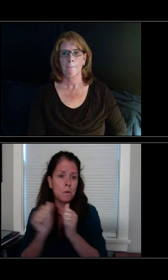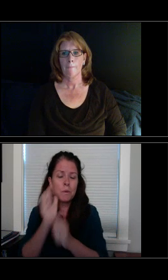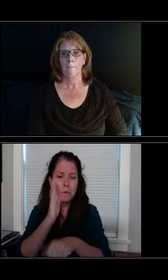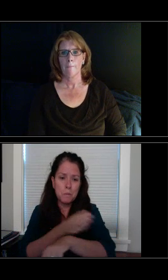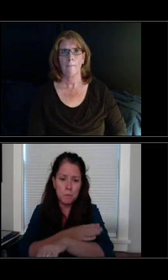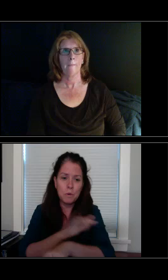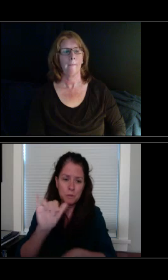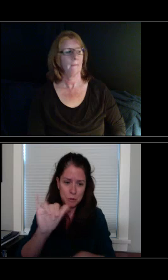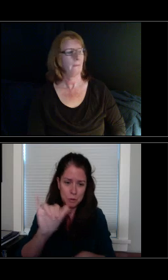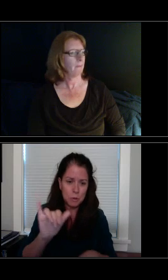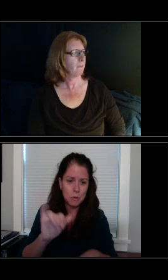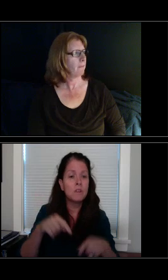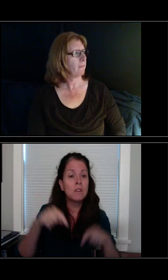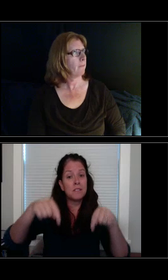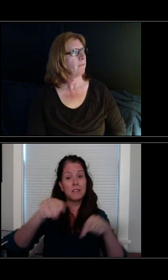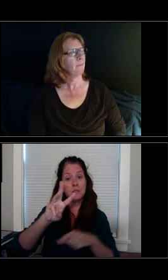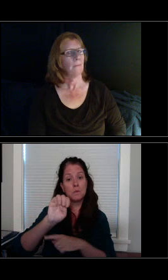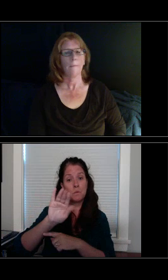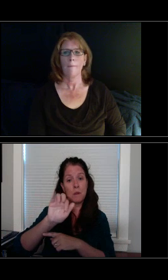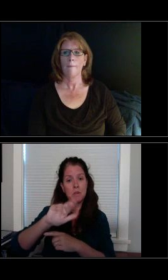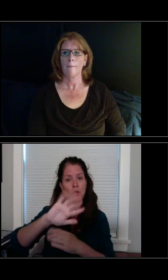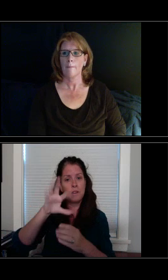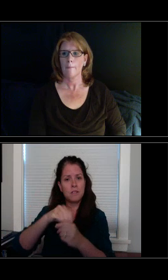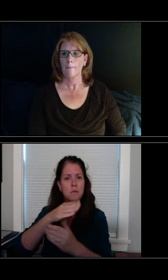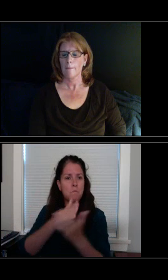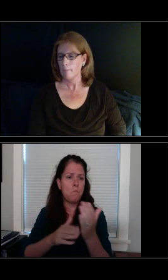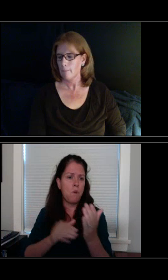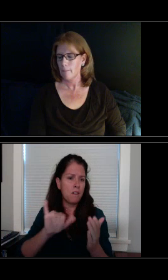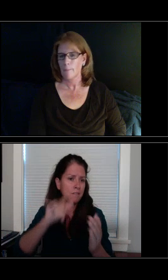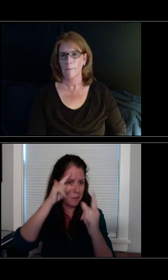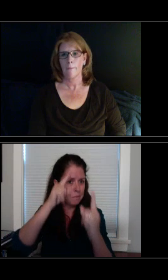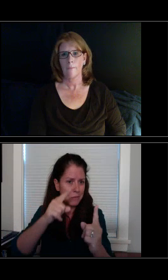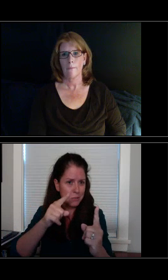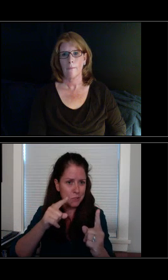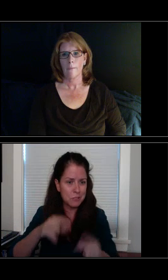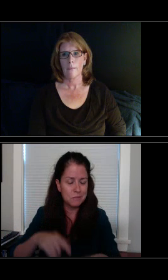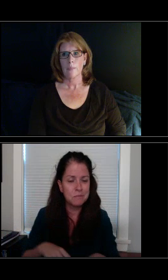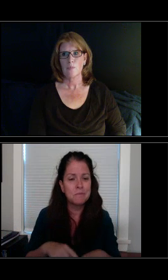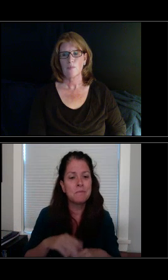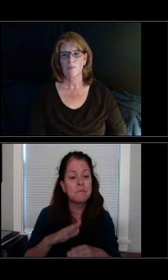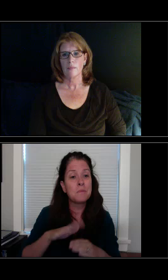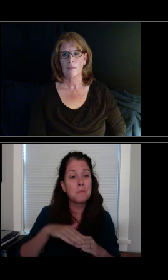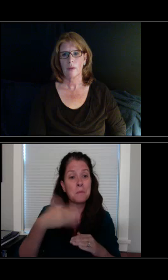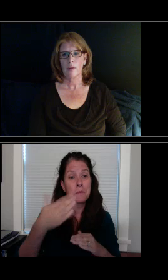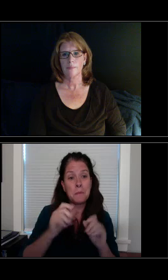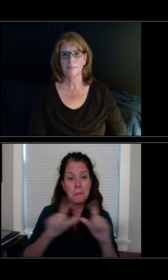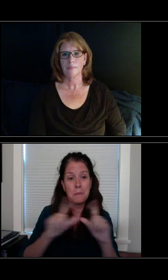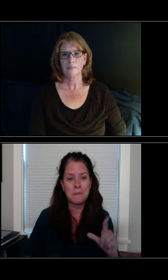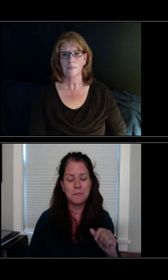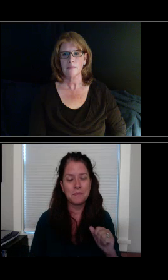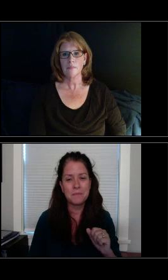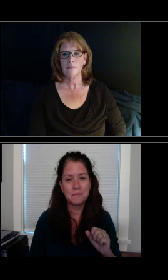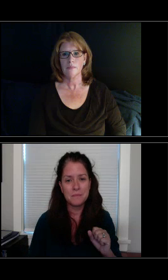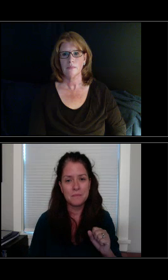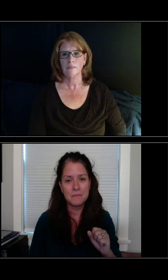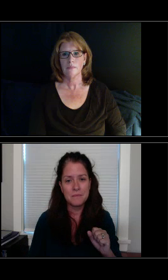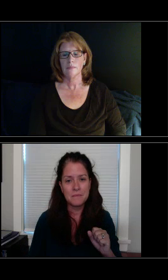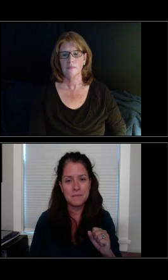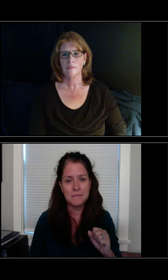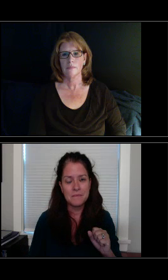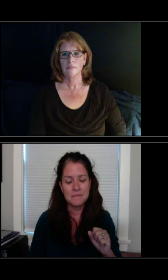technical assistance, communication, and a wide variety of other areas where we can help interpreters in general. And these are part of some of our